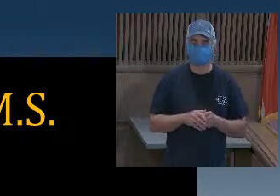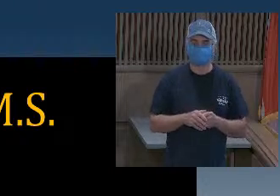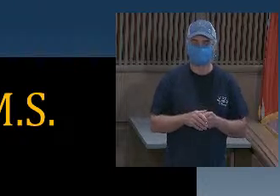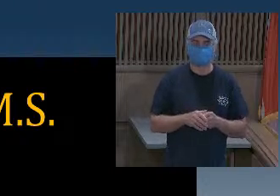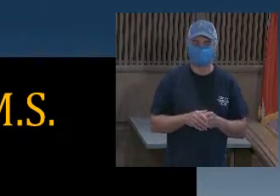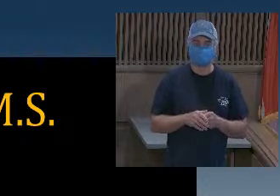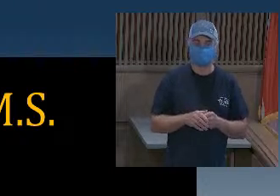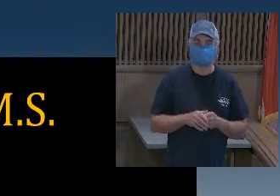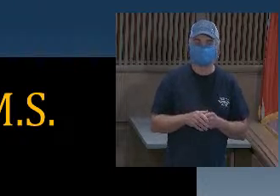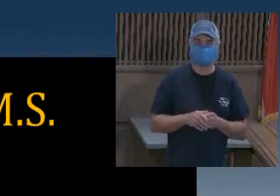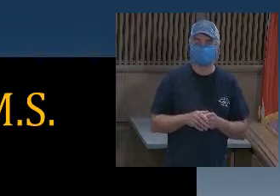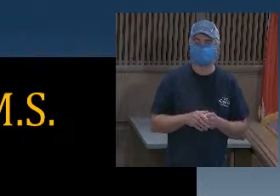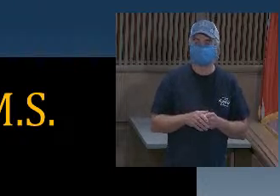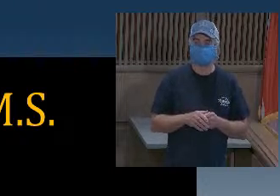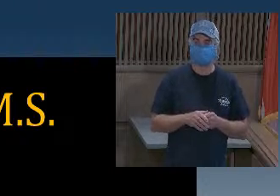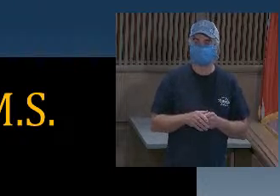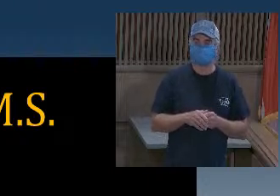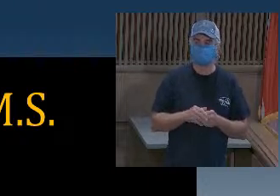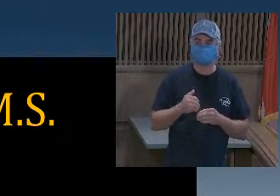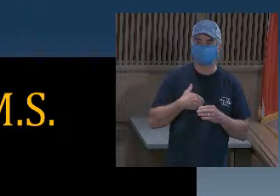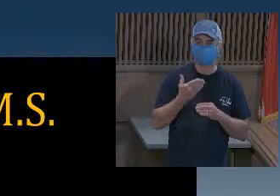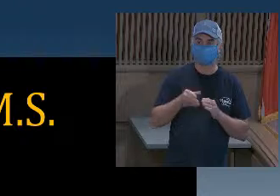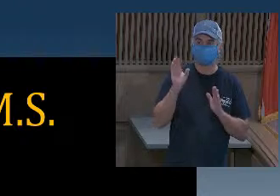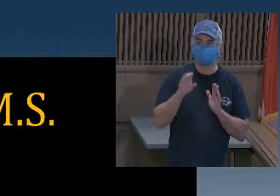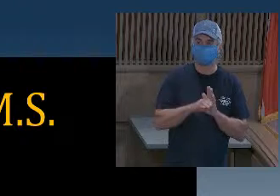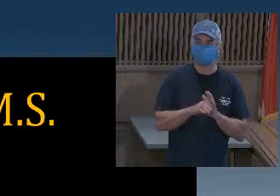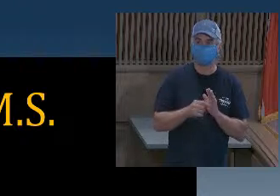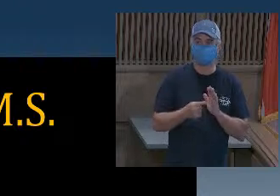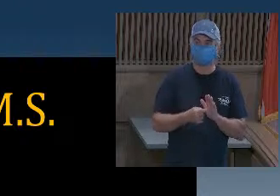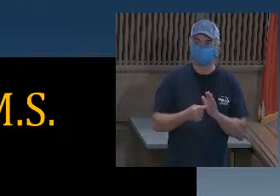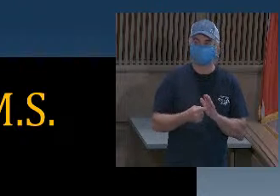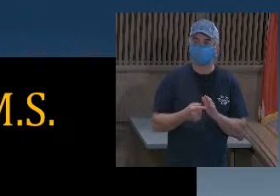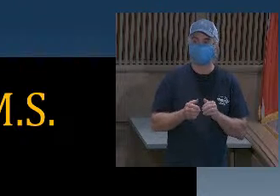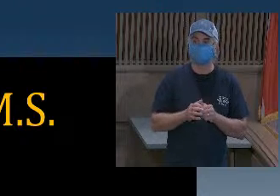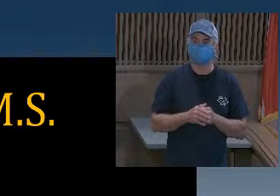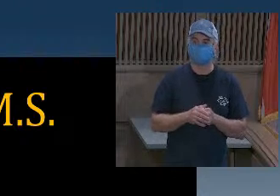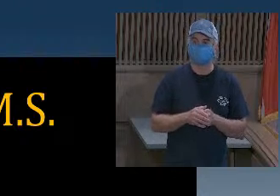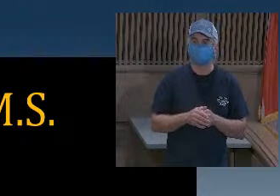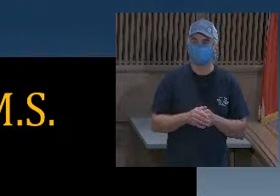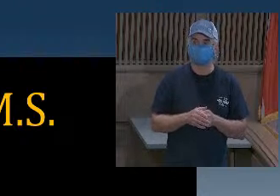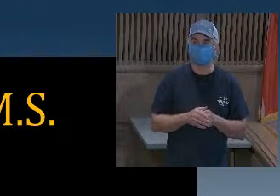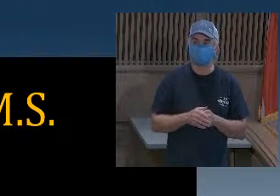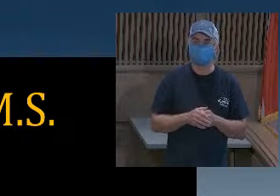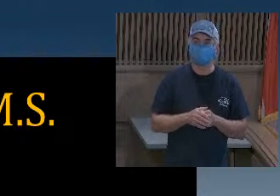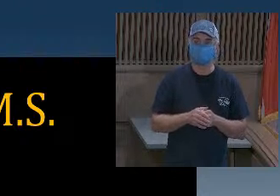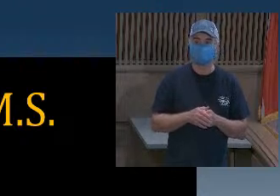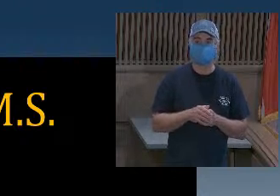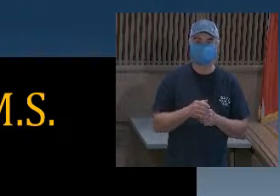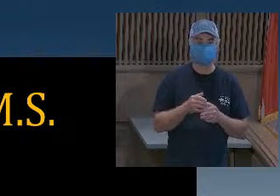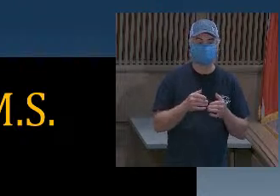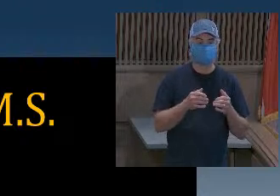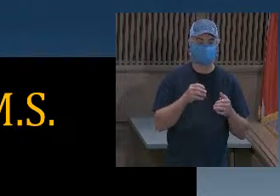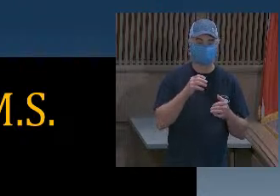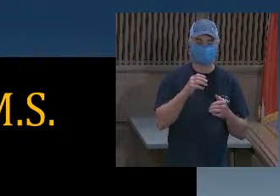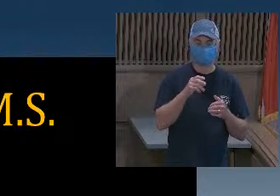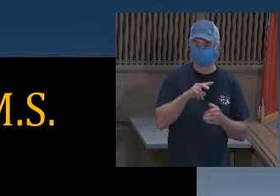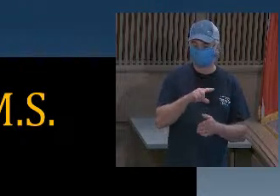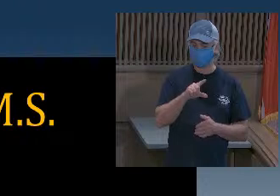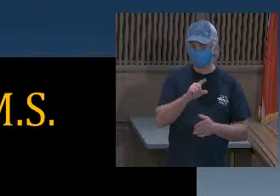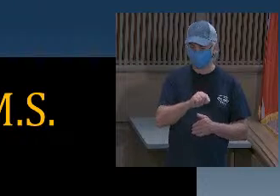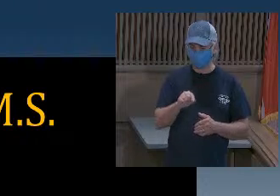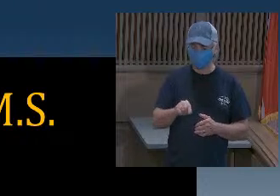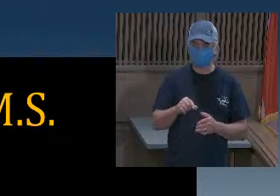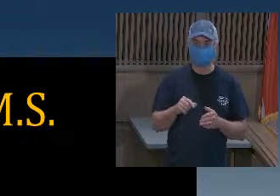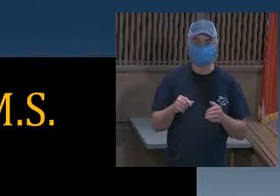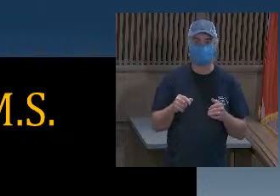COVID. The next slide shows how this variant is easier to spread. It is